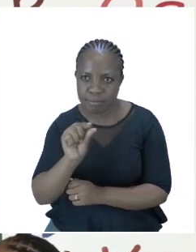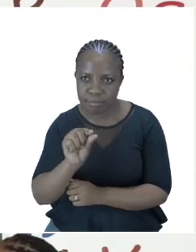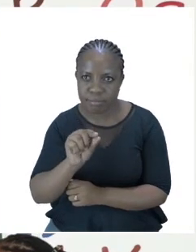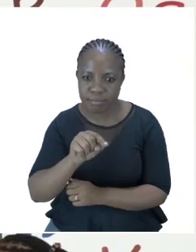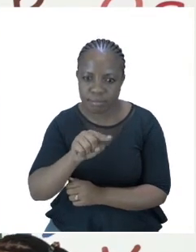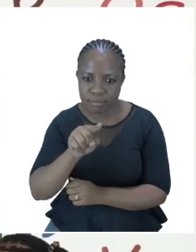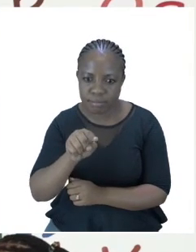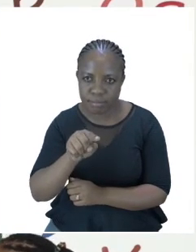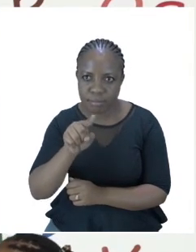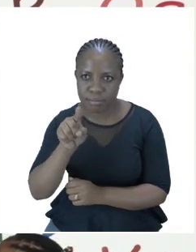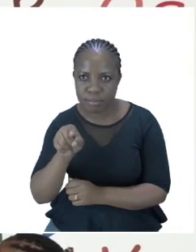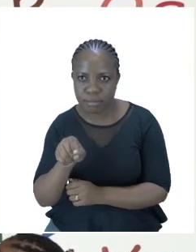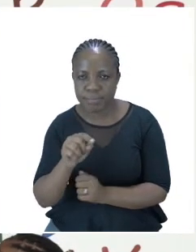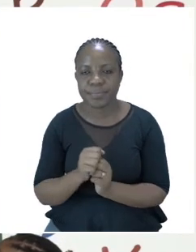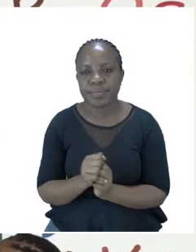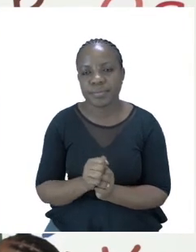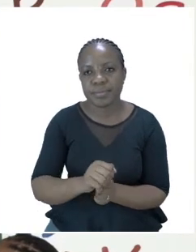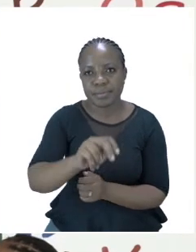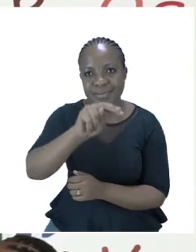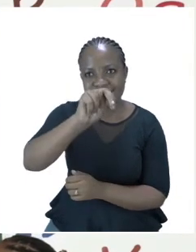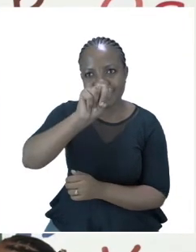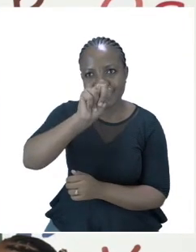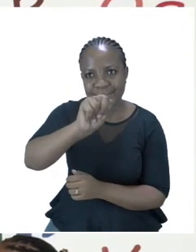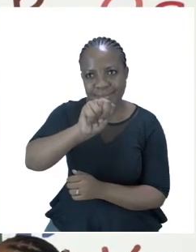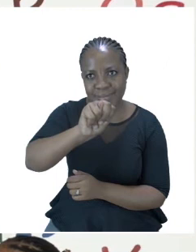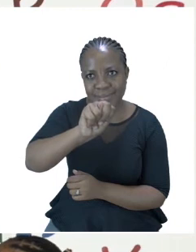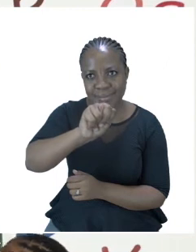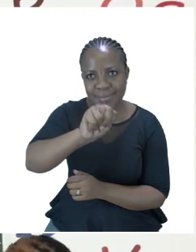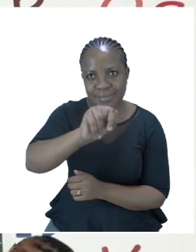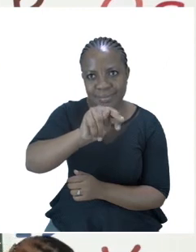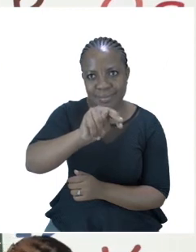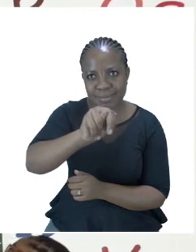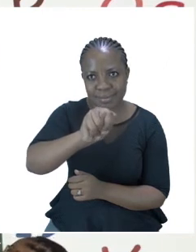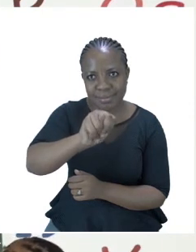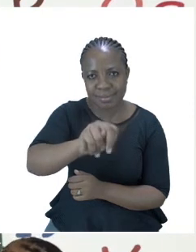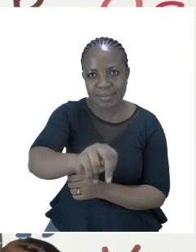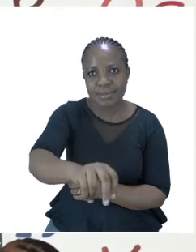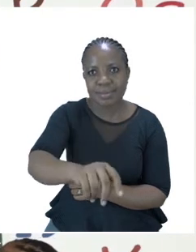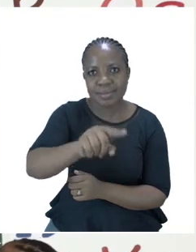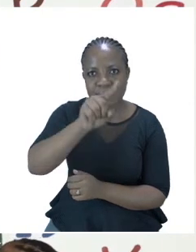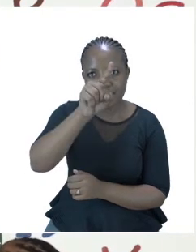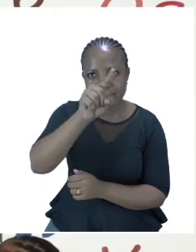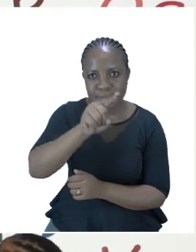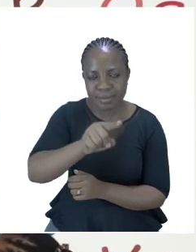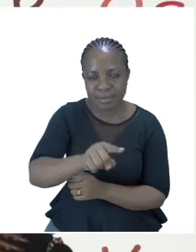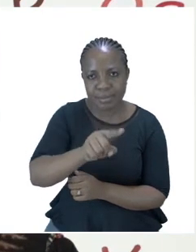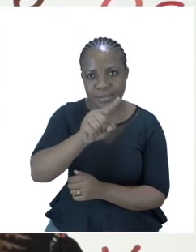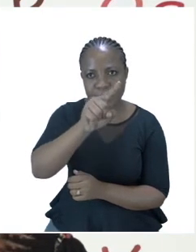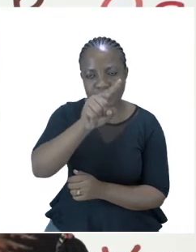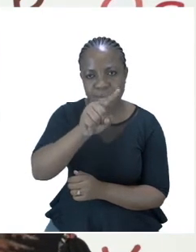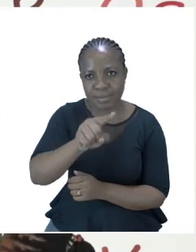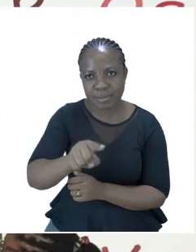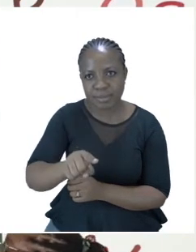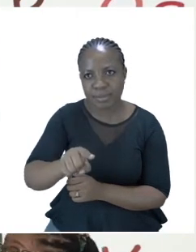go down and down and down.